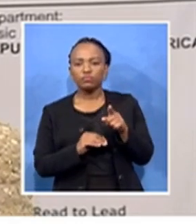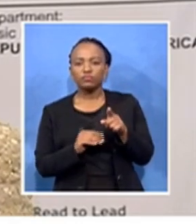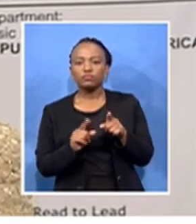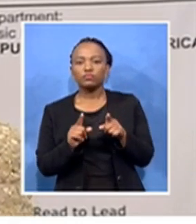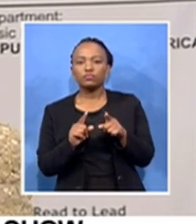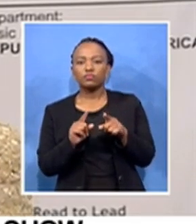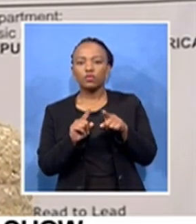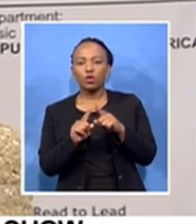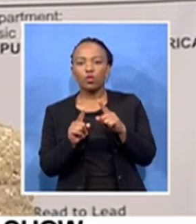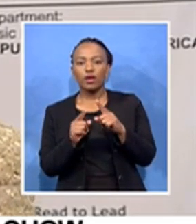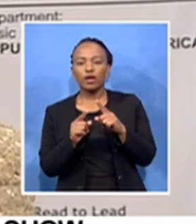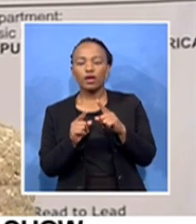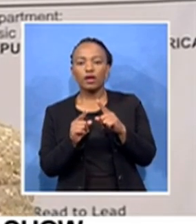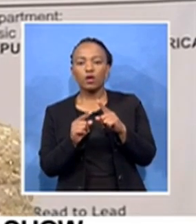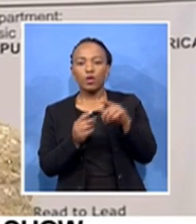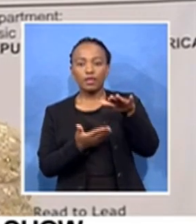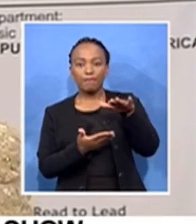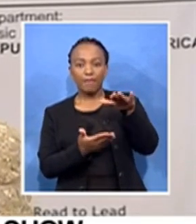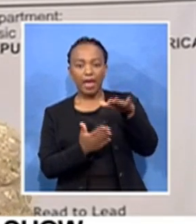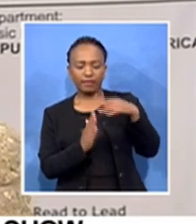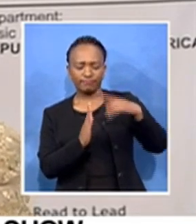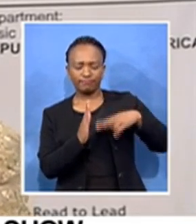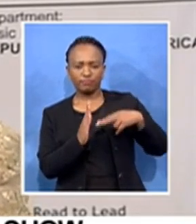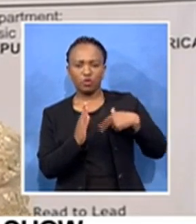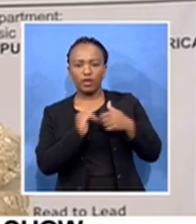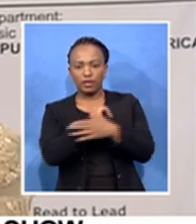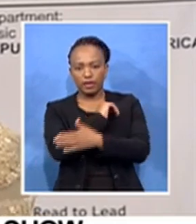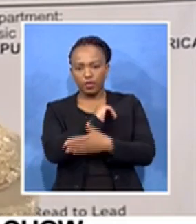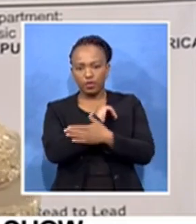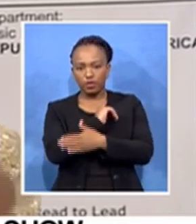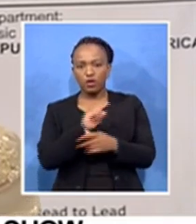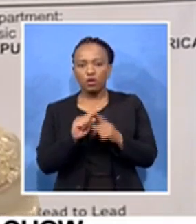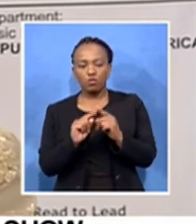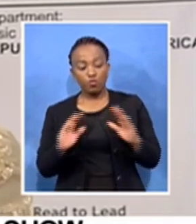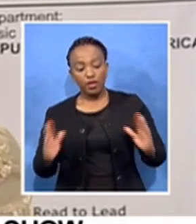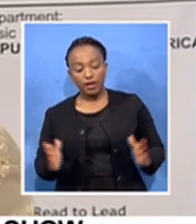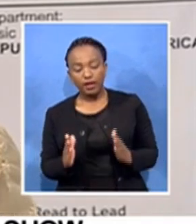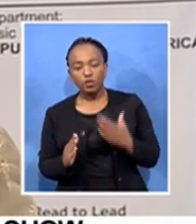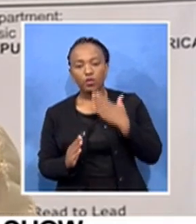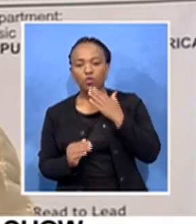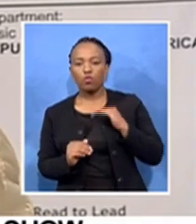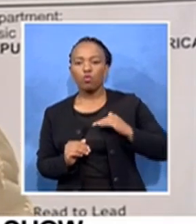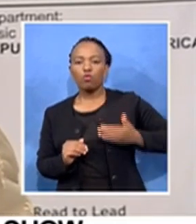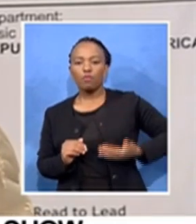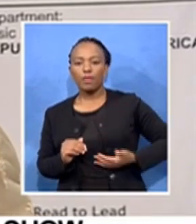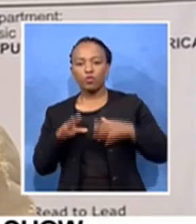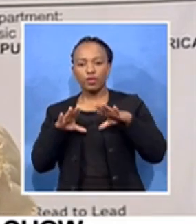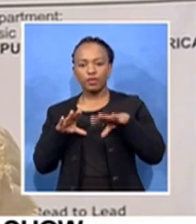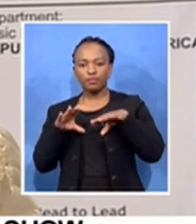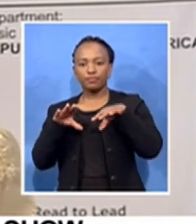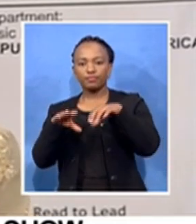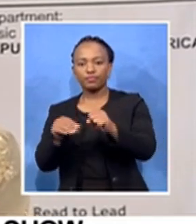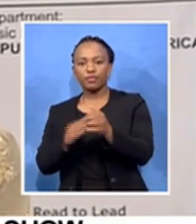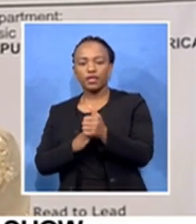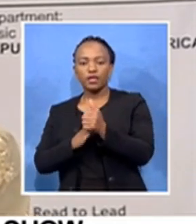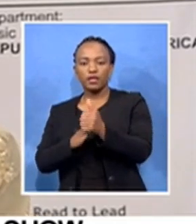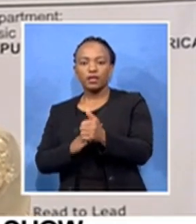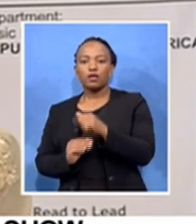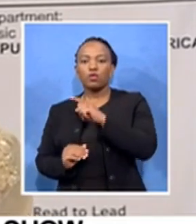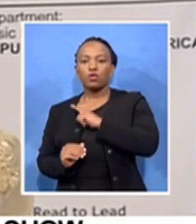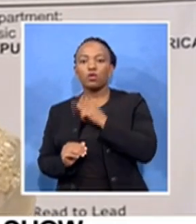country. So we're very encouraged when women really take up the leadership, because we do want to see more young women, more women in